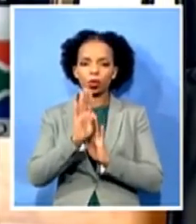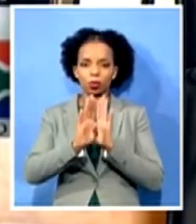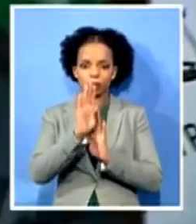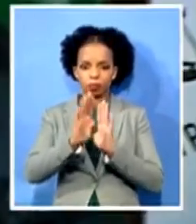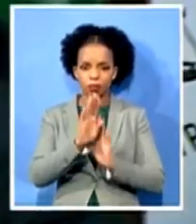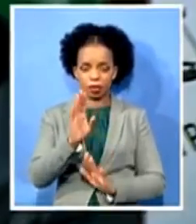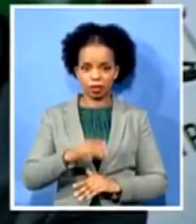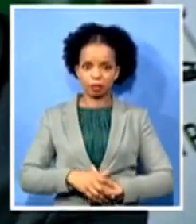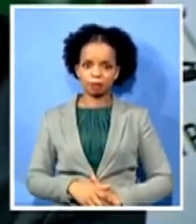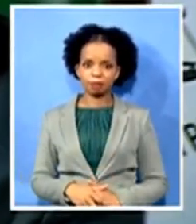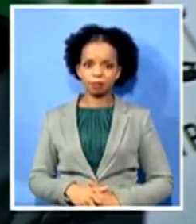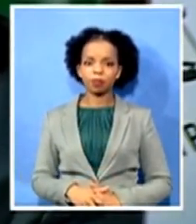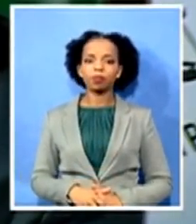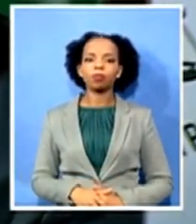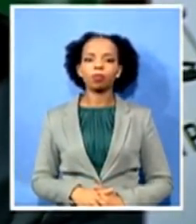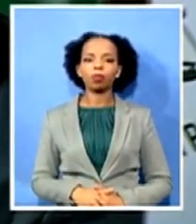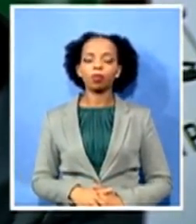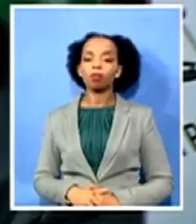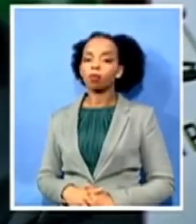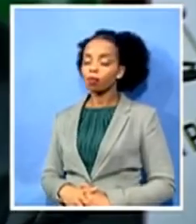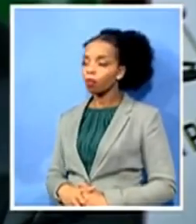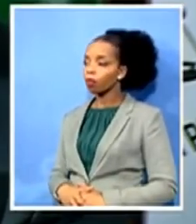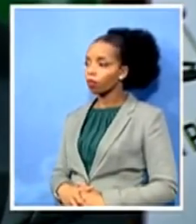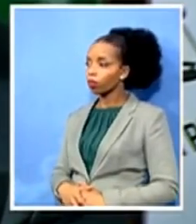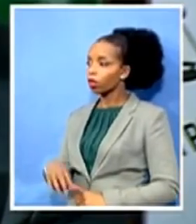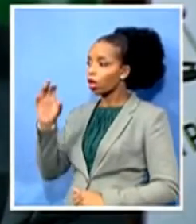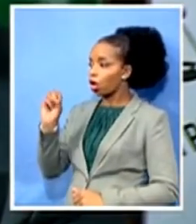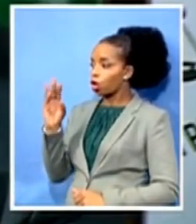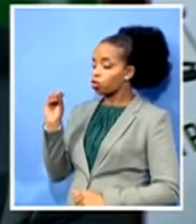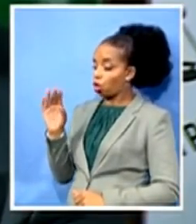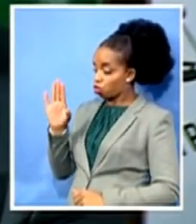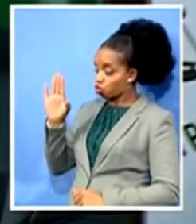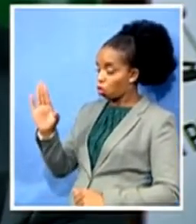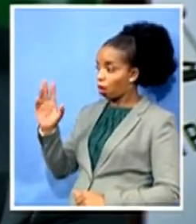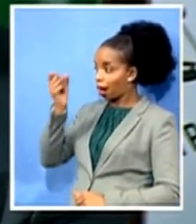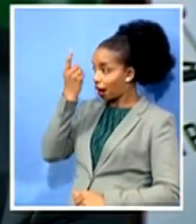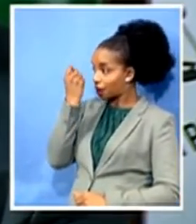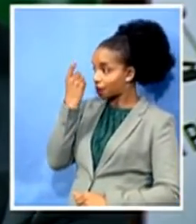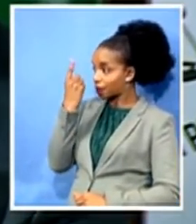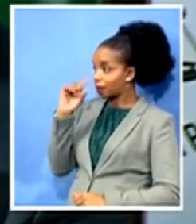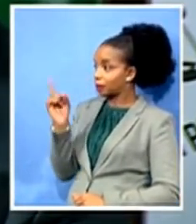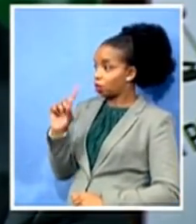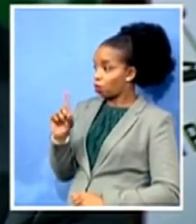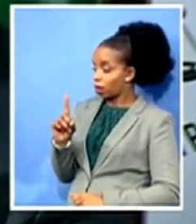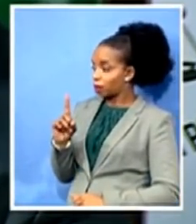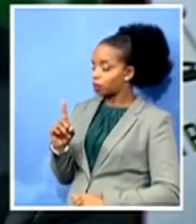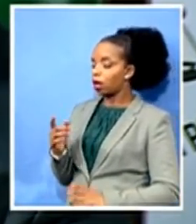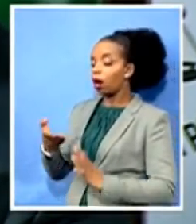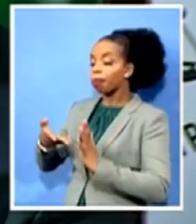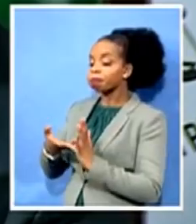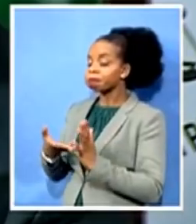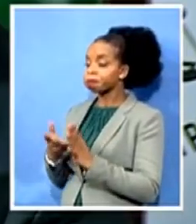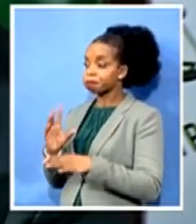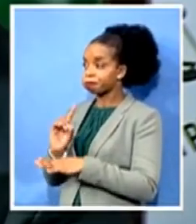Yes. Yes. So your understanding was that once they were on the database, then subject to